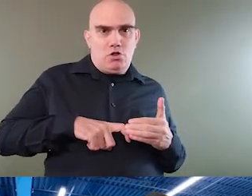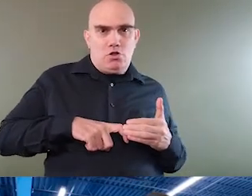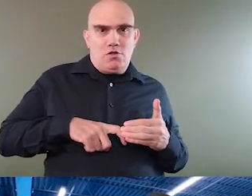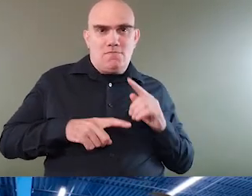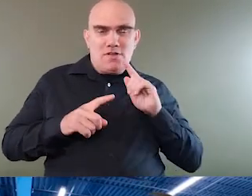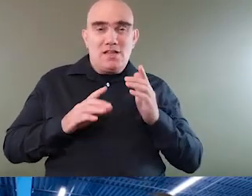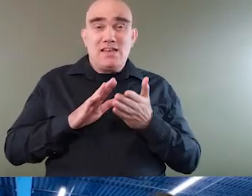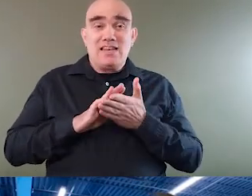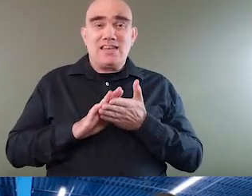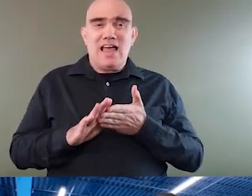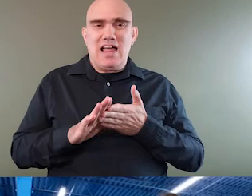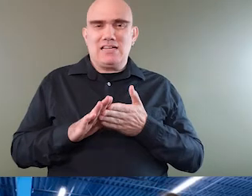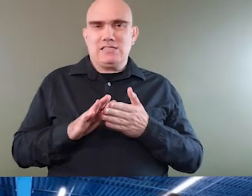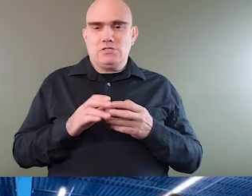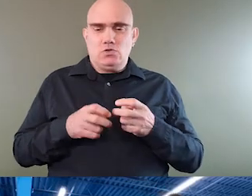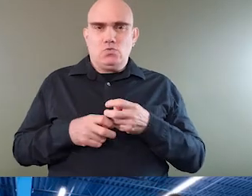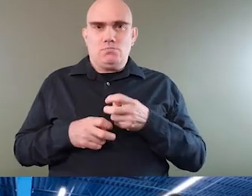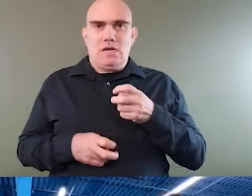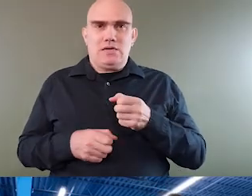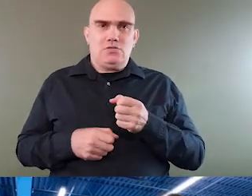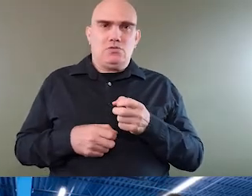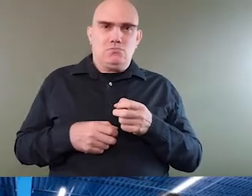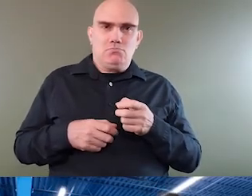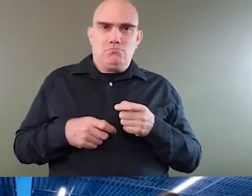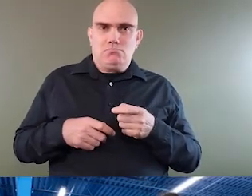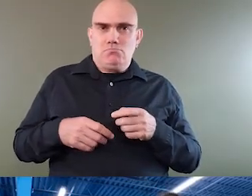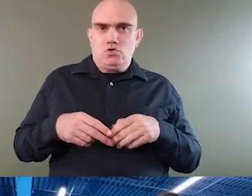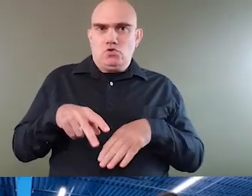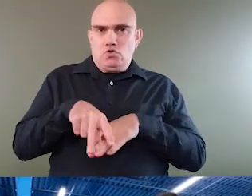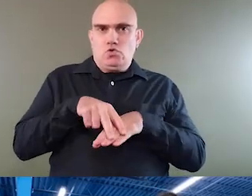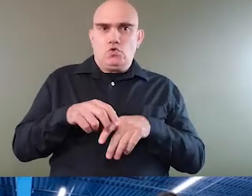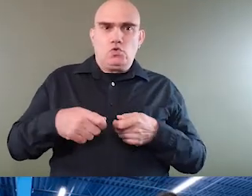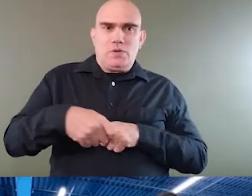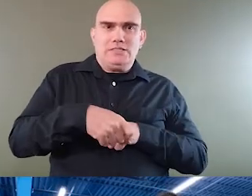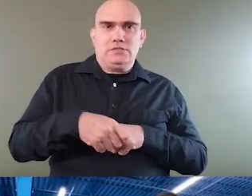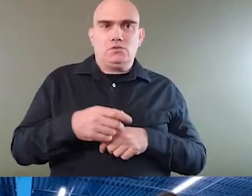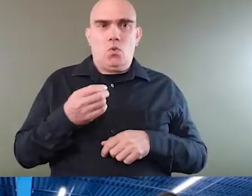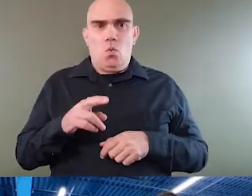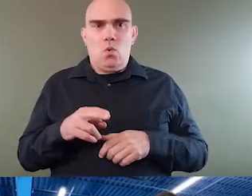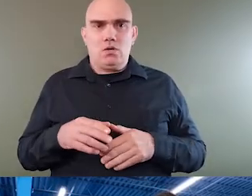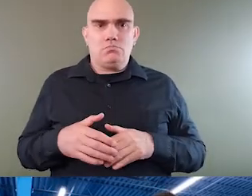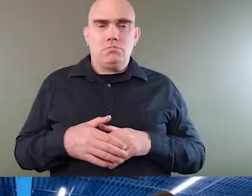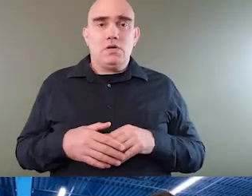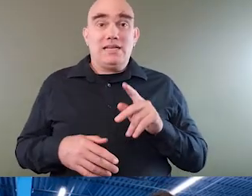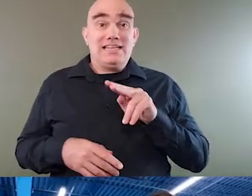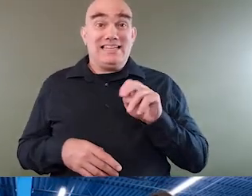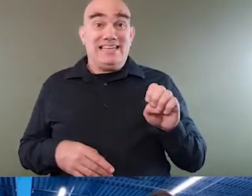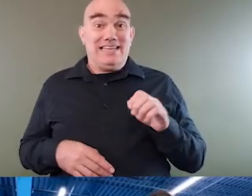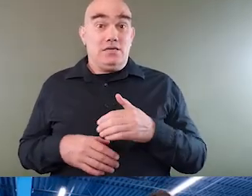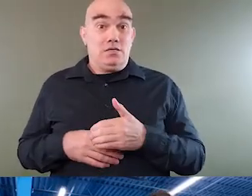supine twist or a sitting up twist. Knee goes one way, your gaze goes the other.